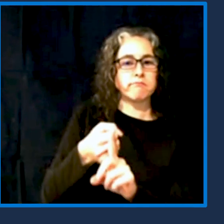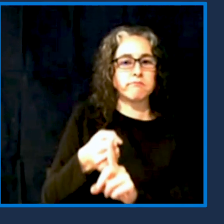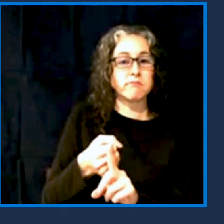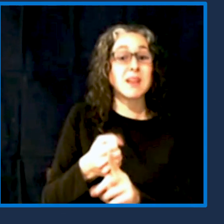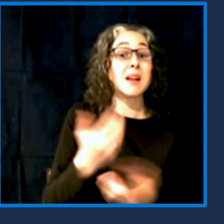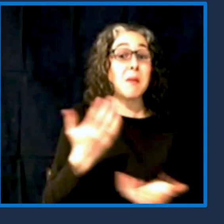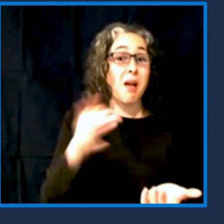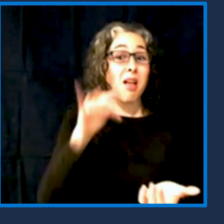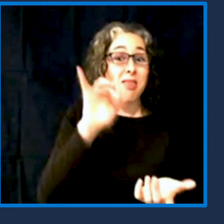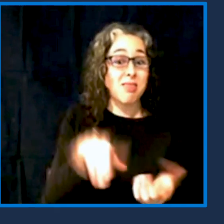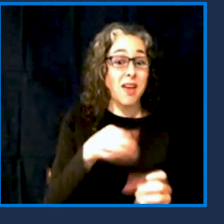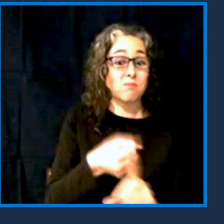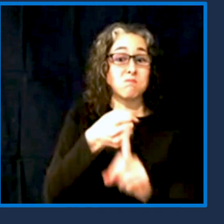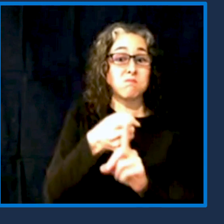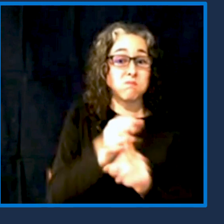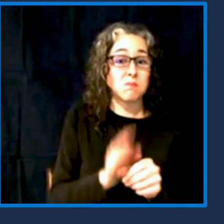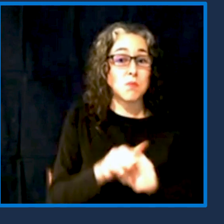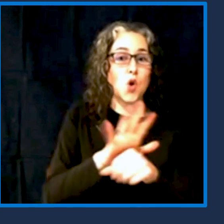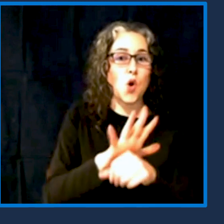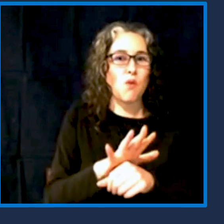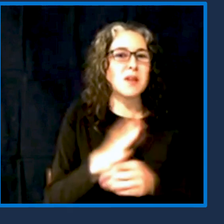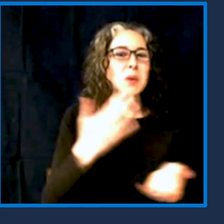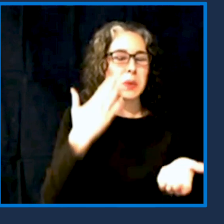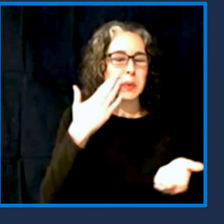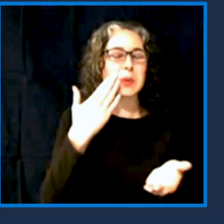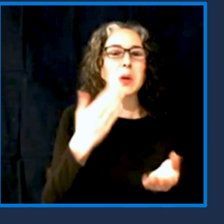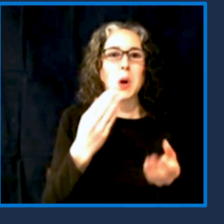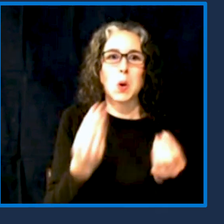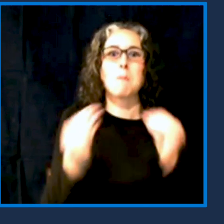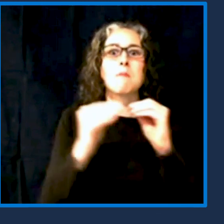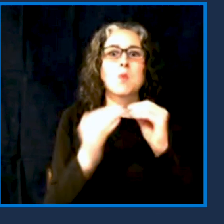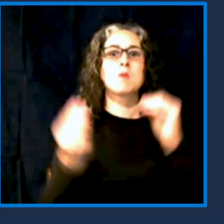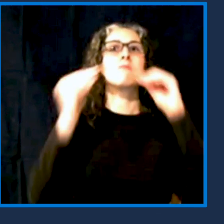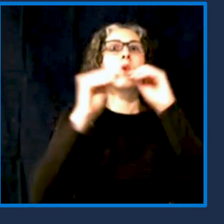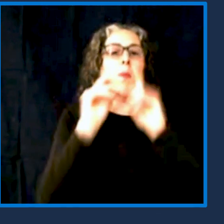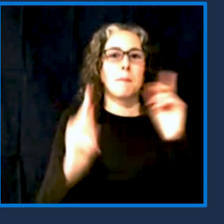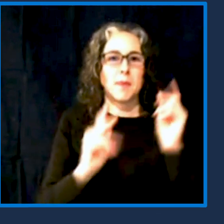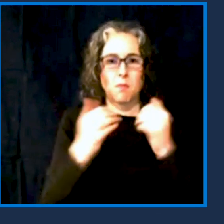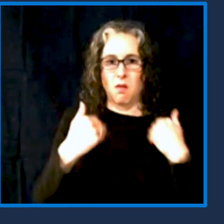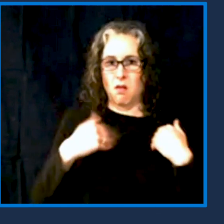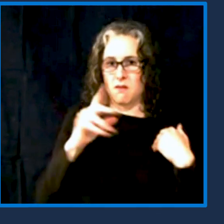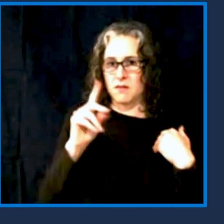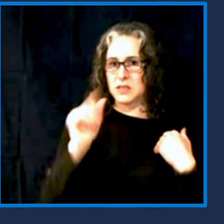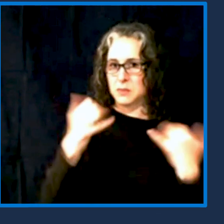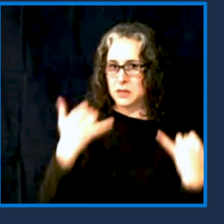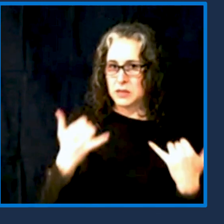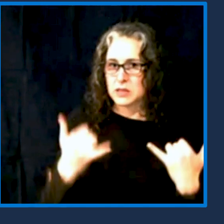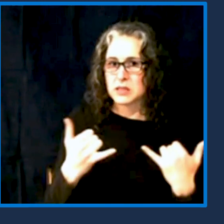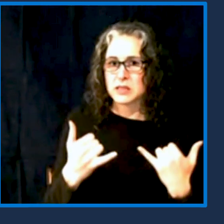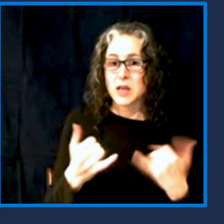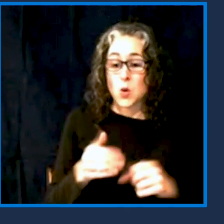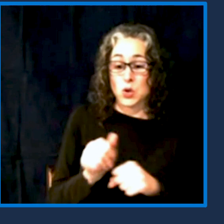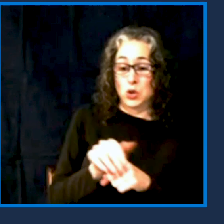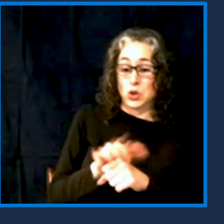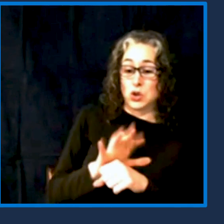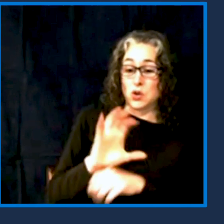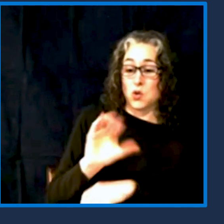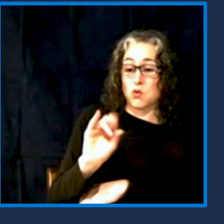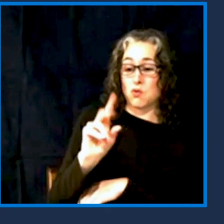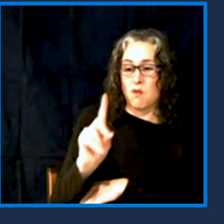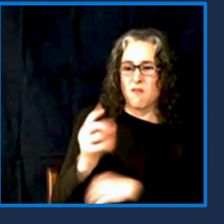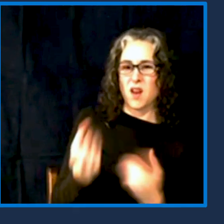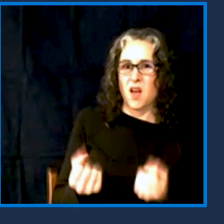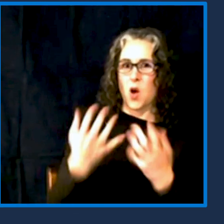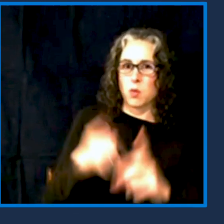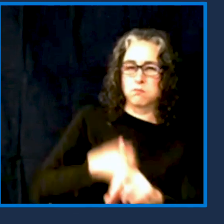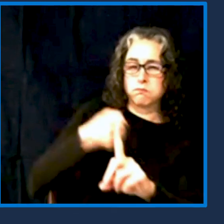the pandemic on the disability community, we know that these numbers are growing, and we don't yet know the full impact that COVID is going to have on the